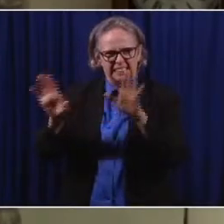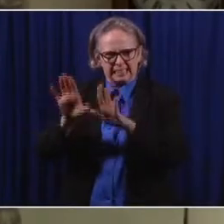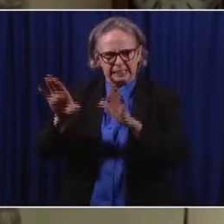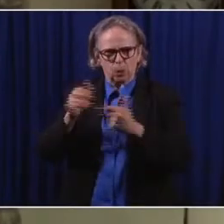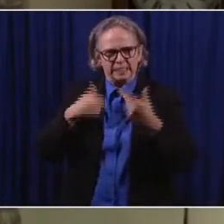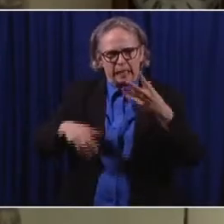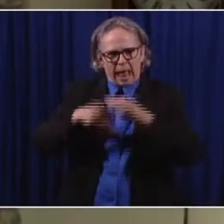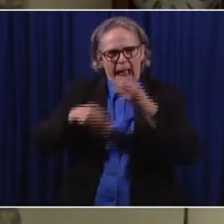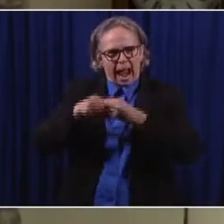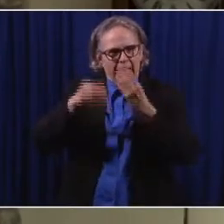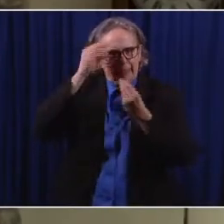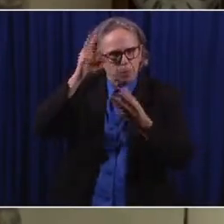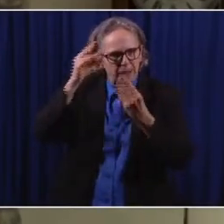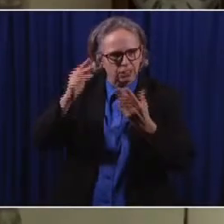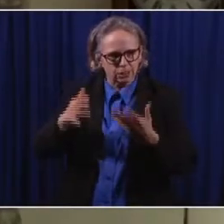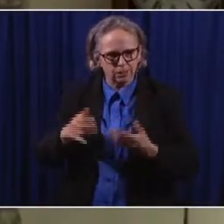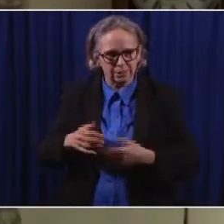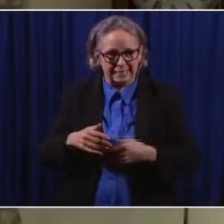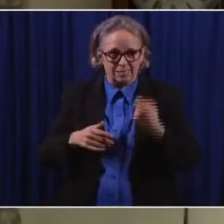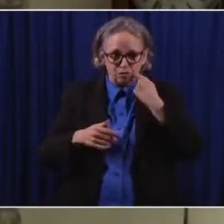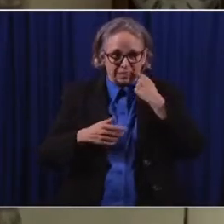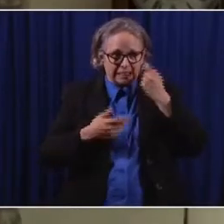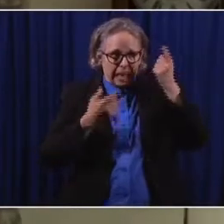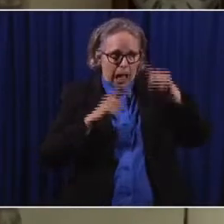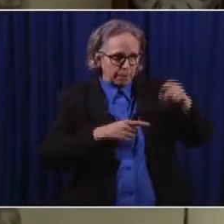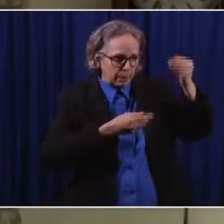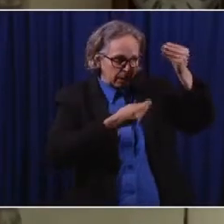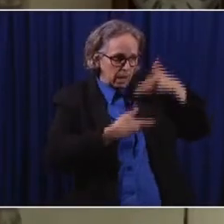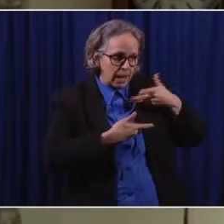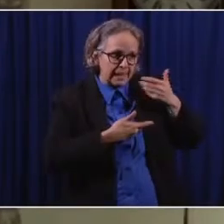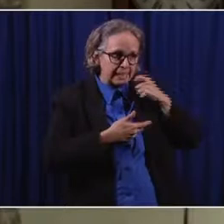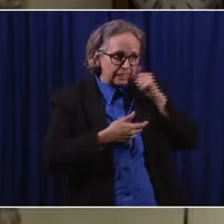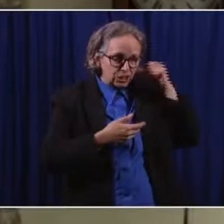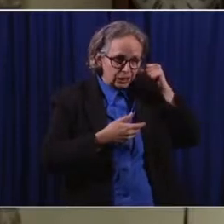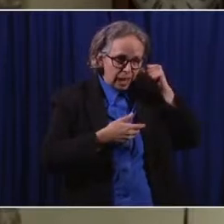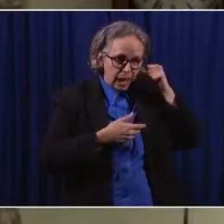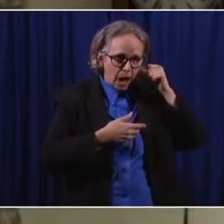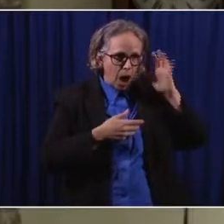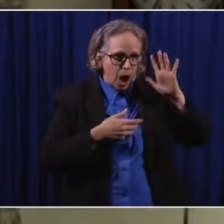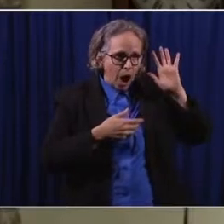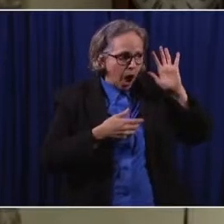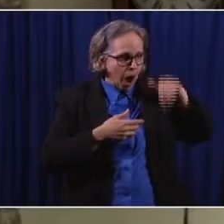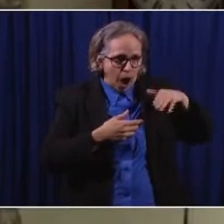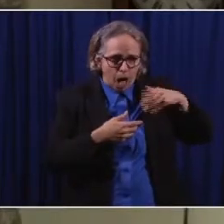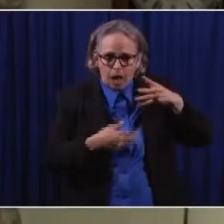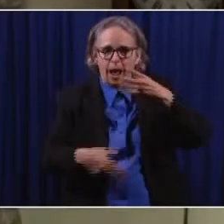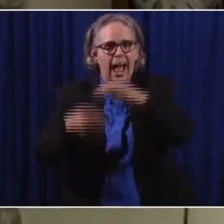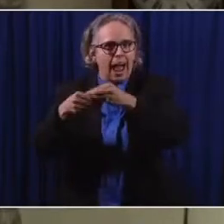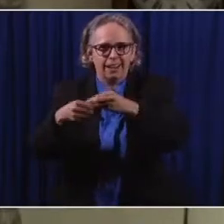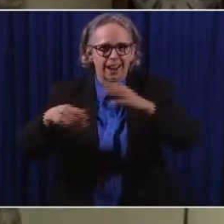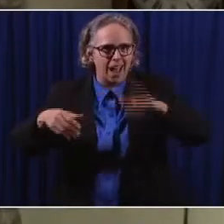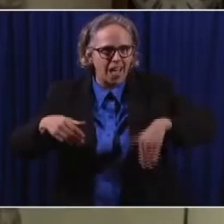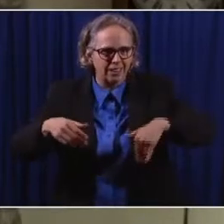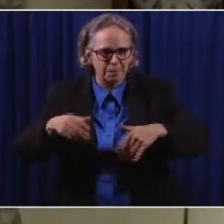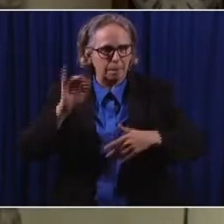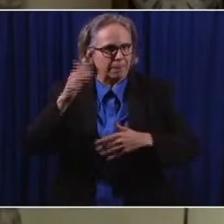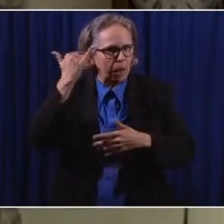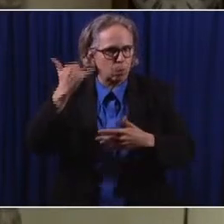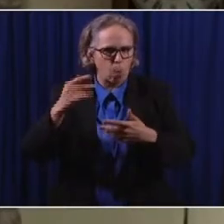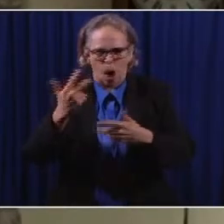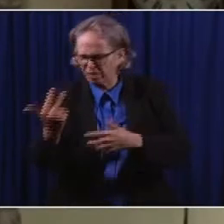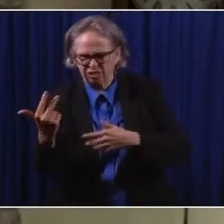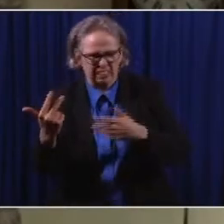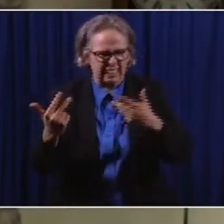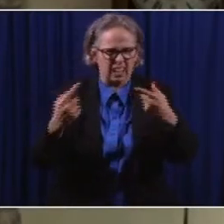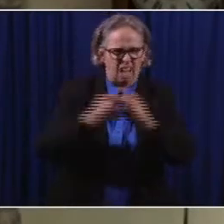happened Monday, Tuesday, or Wednesday, then it would be different. I don't know if that's the situation here or not, but we certainly